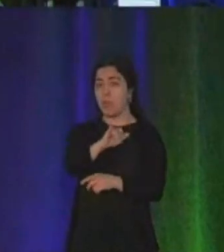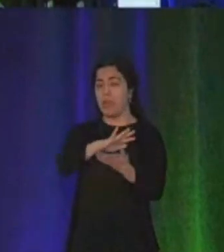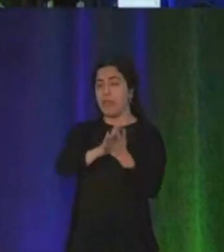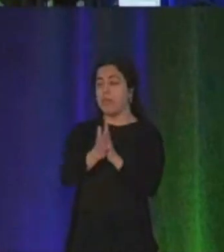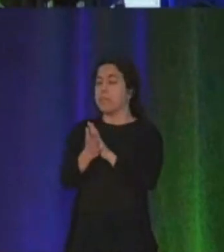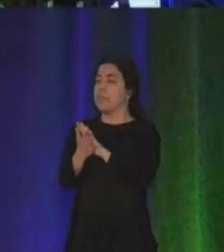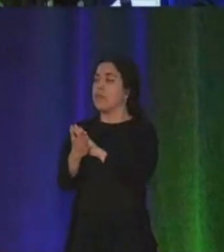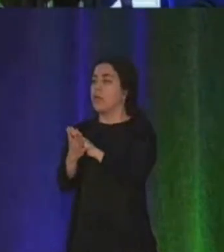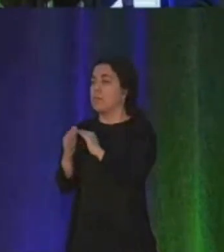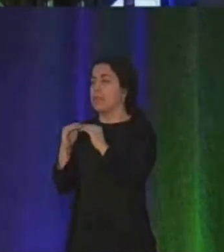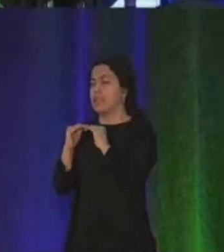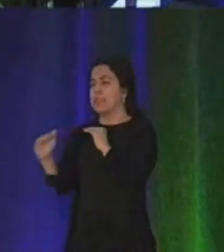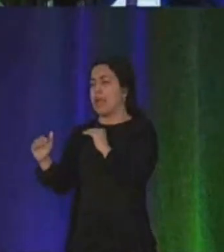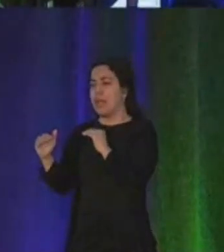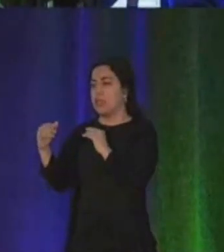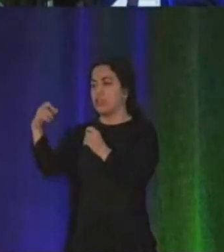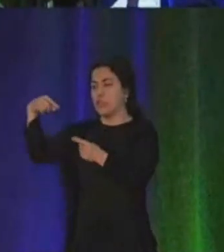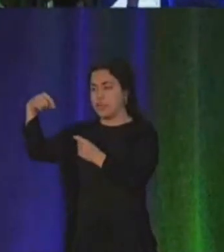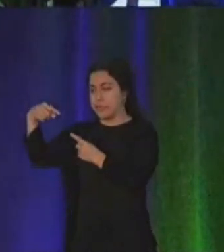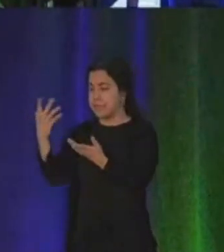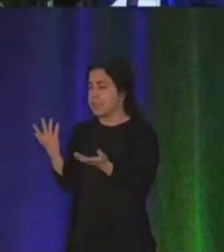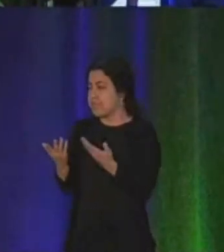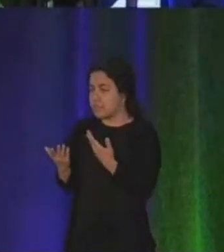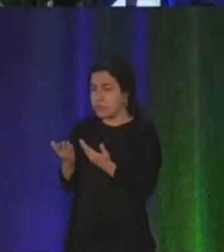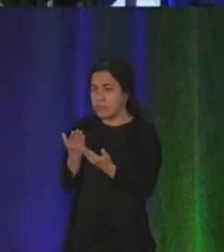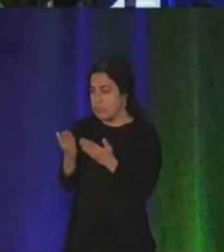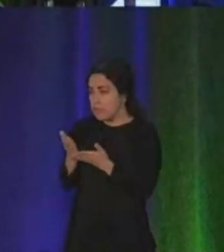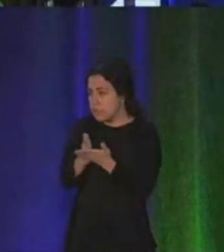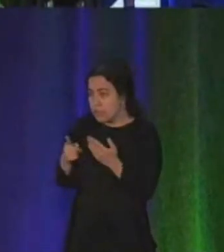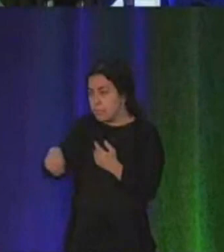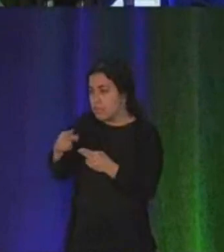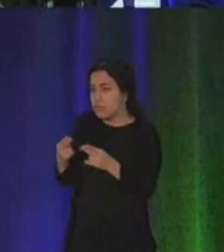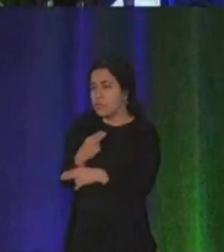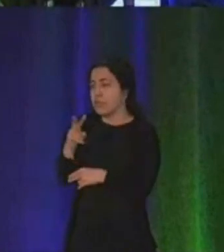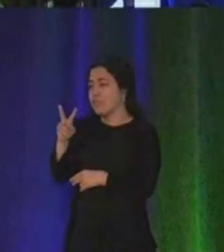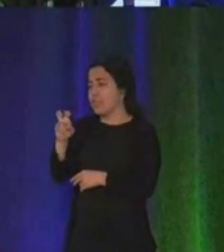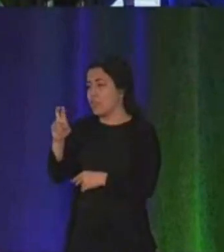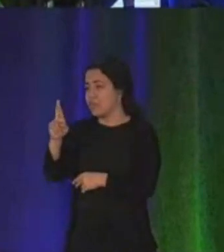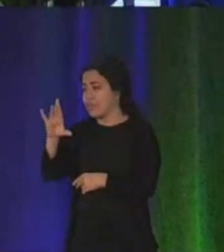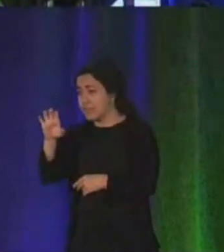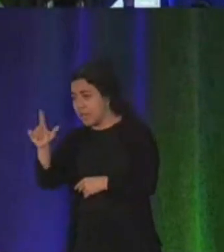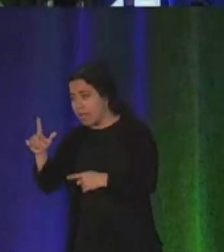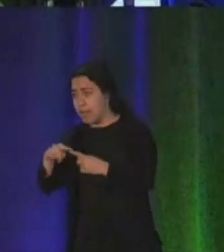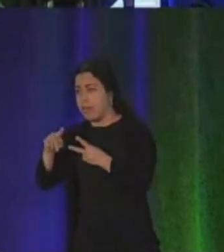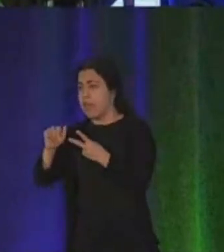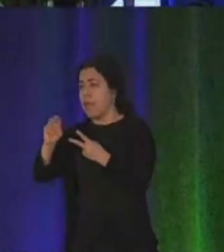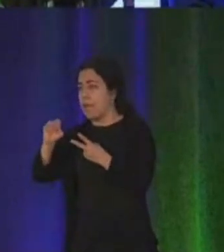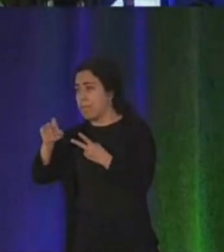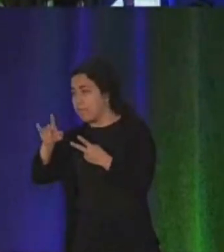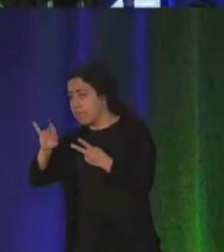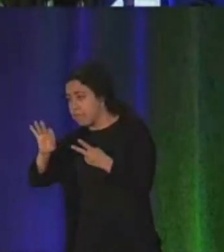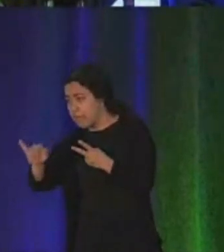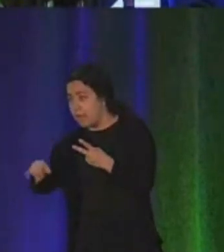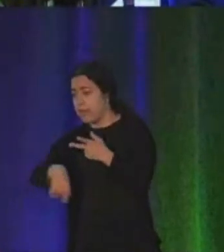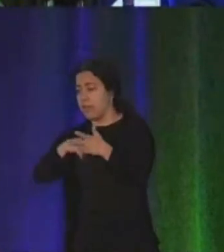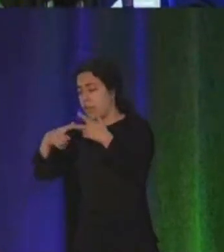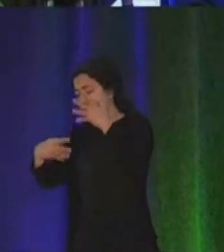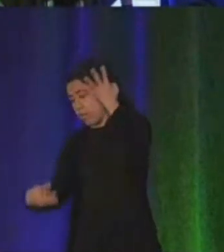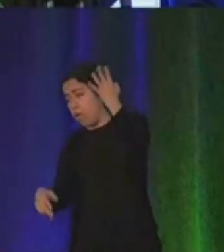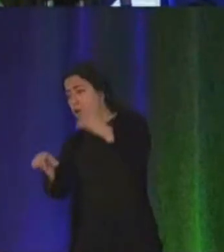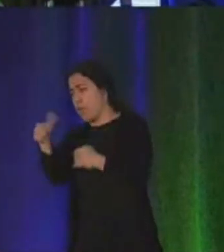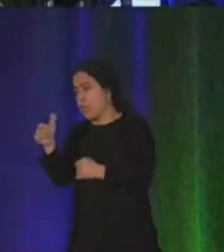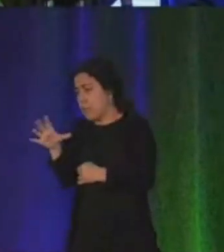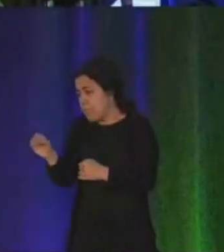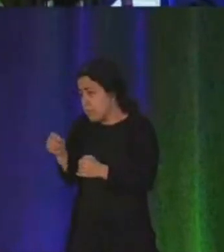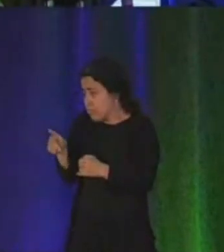complicated. And like I said, a lot of you are using things like Vercel, Netlify, Amplify, so whole suite of companies making it very, very